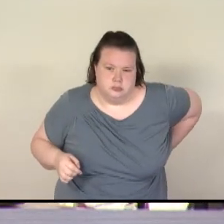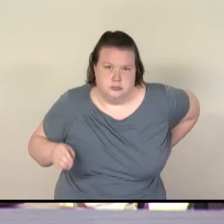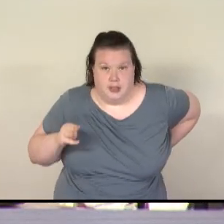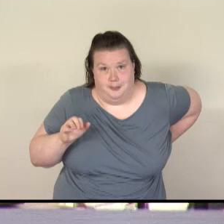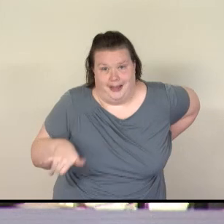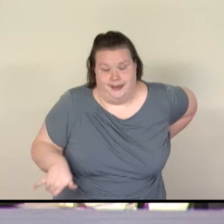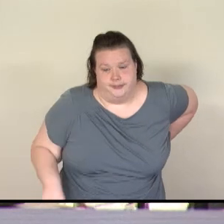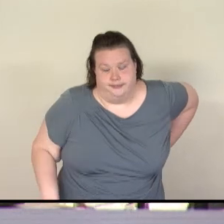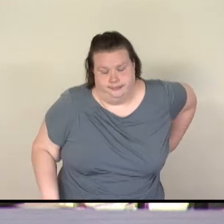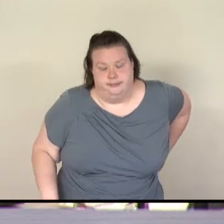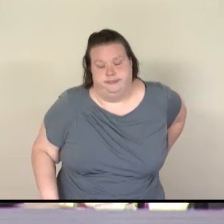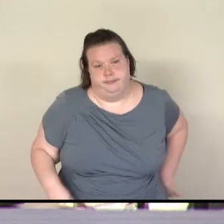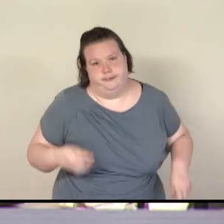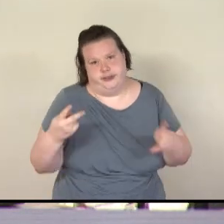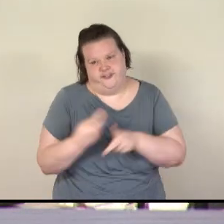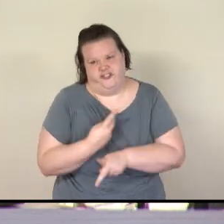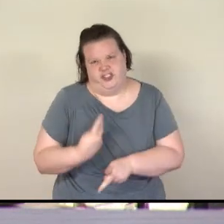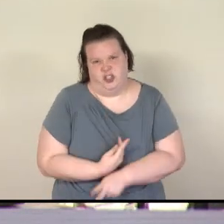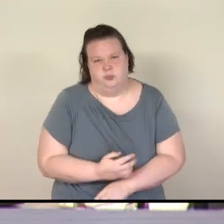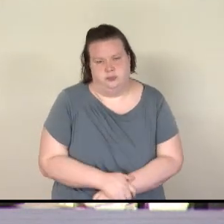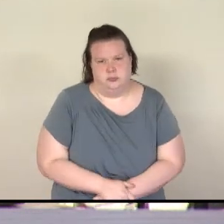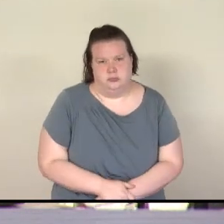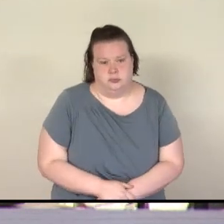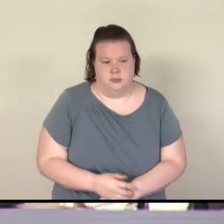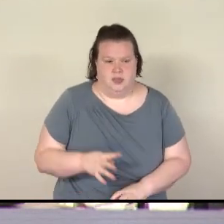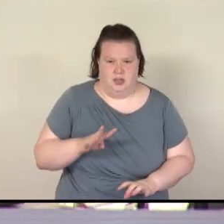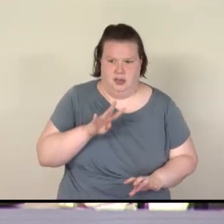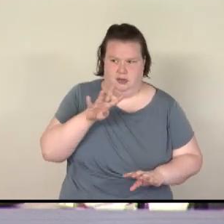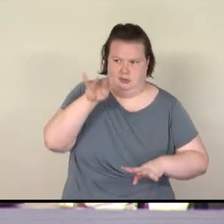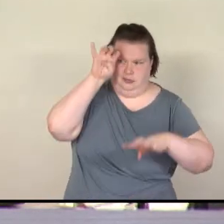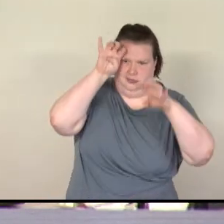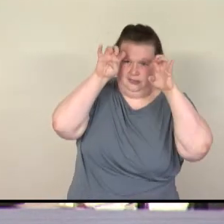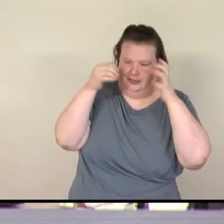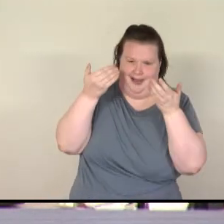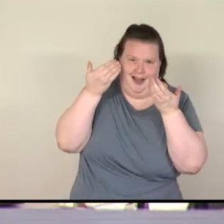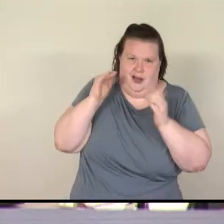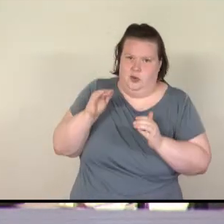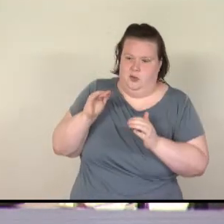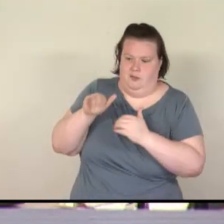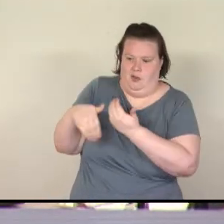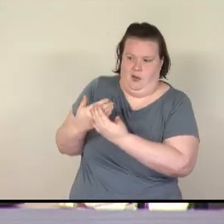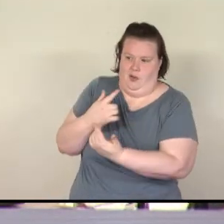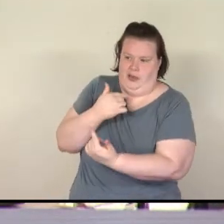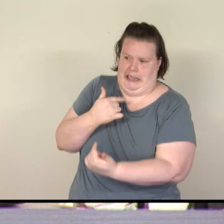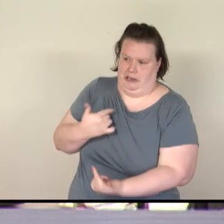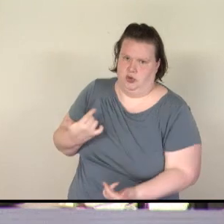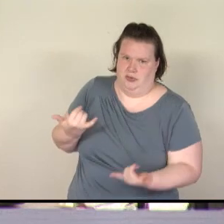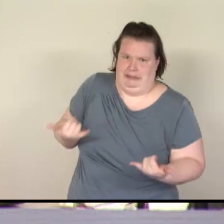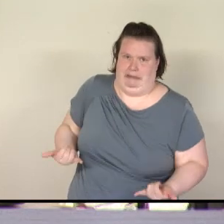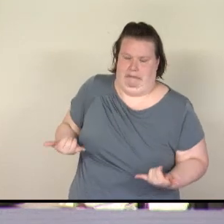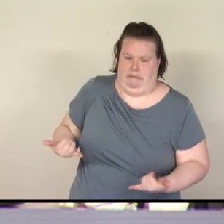In May, so we can figure that out. Because I think there's a lot of questions, and I don't know if we're going to get all the answers